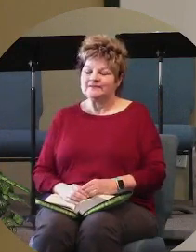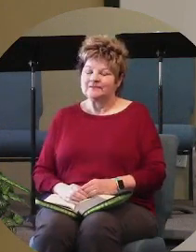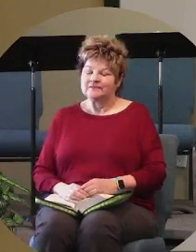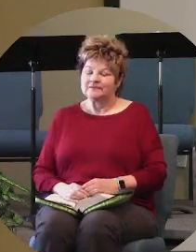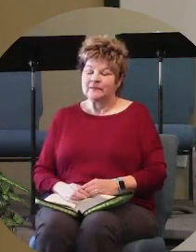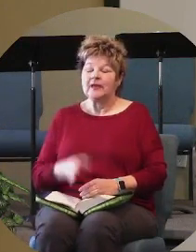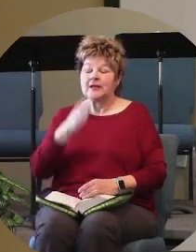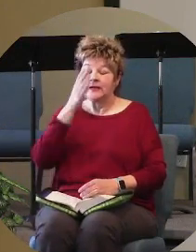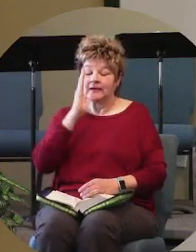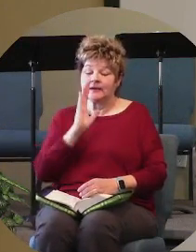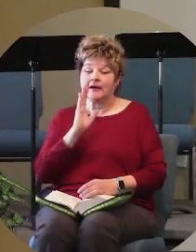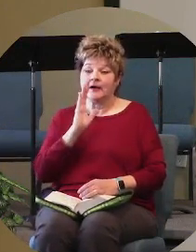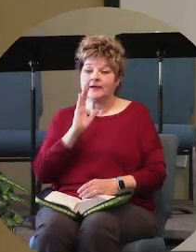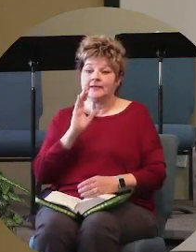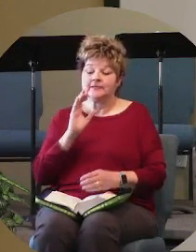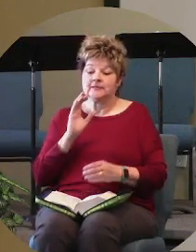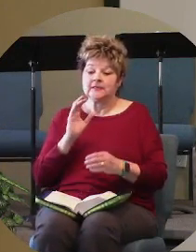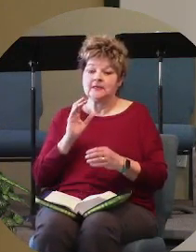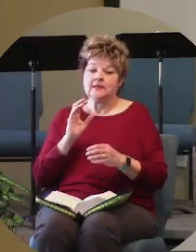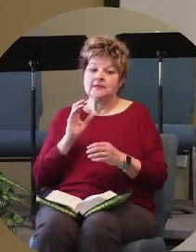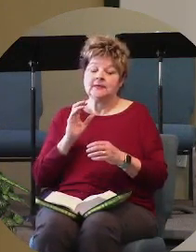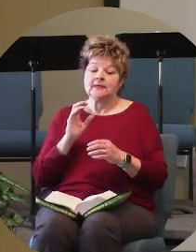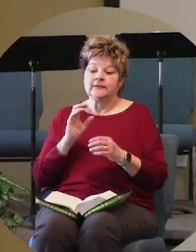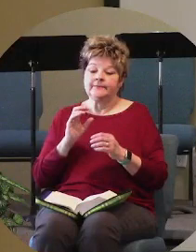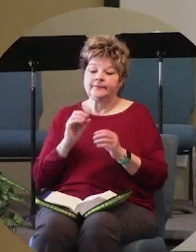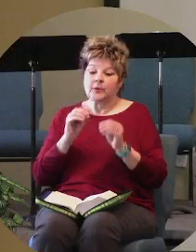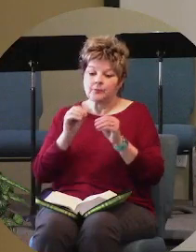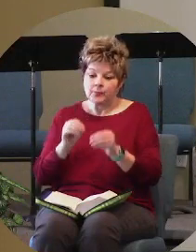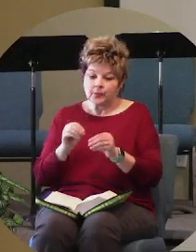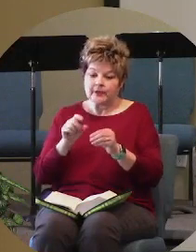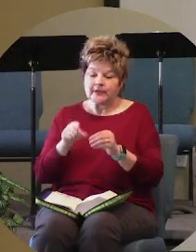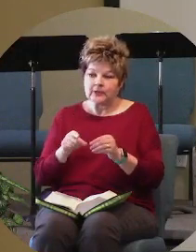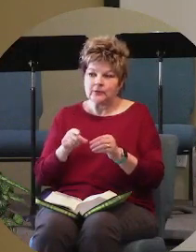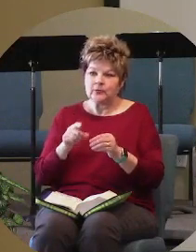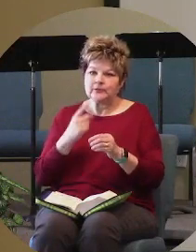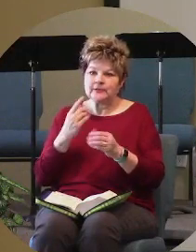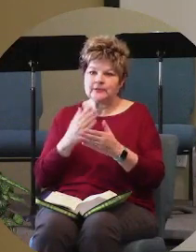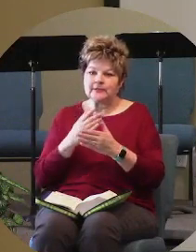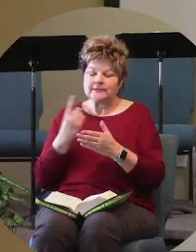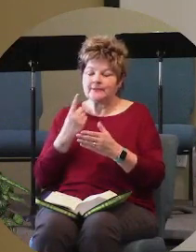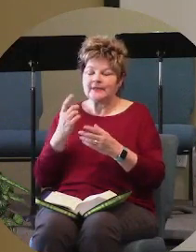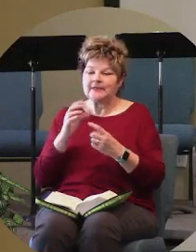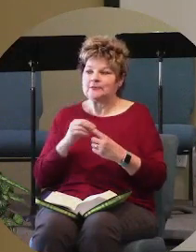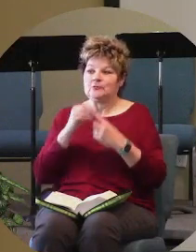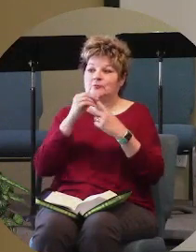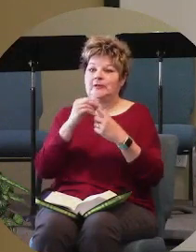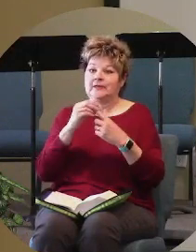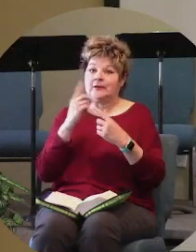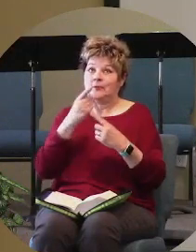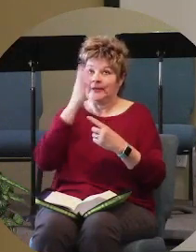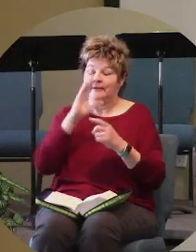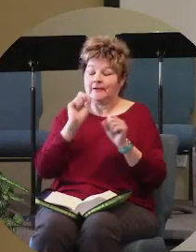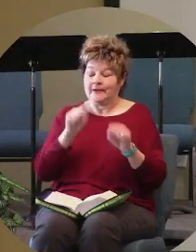That God has knitted in you something that is unique, that only God can do.